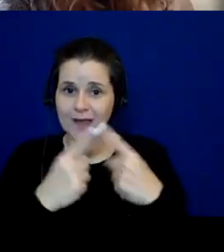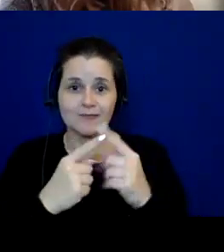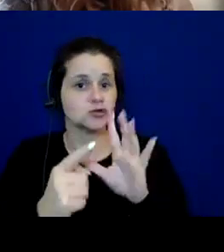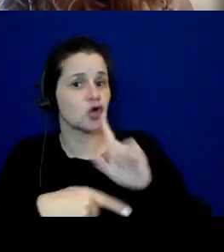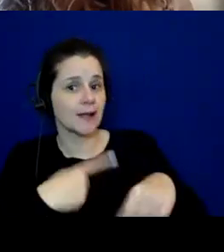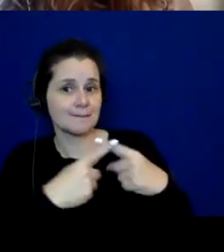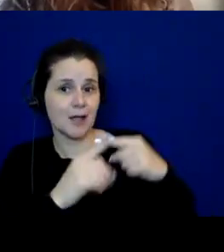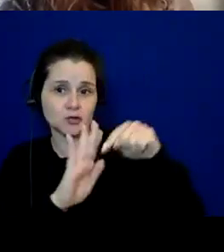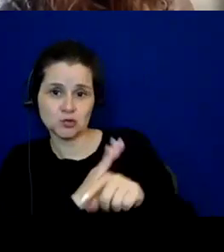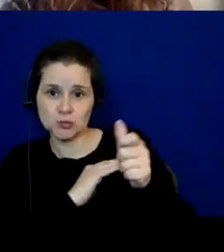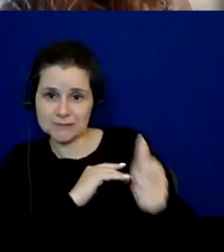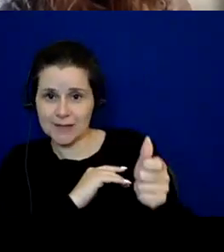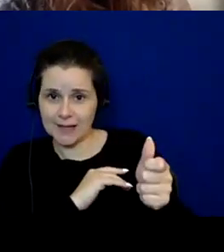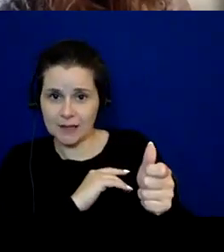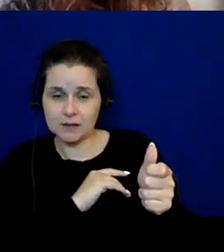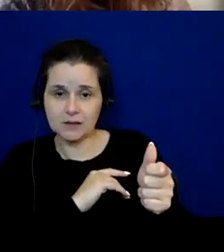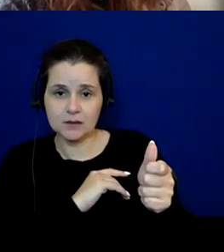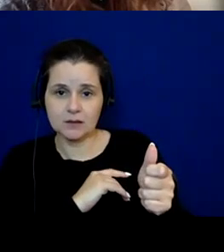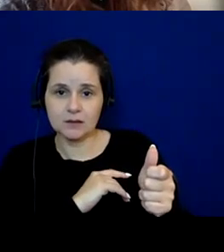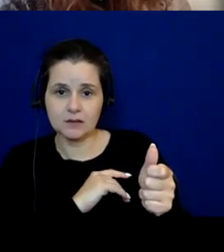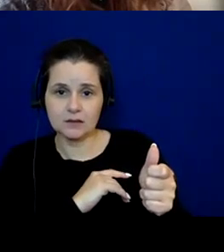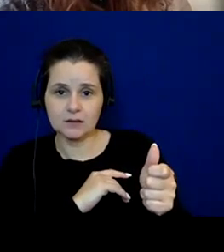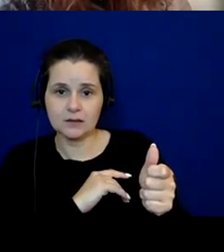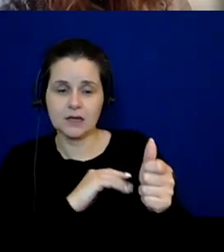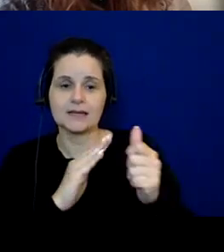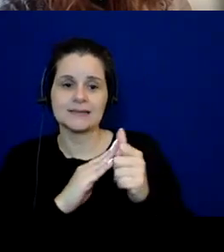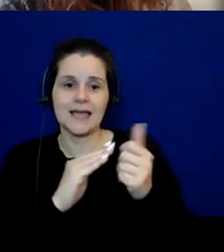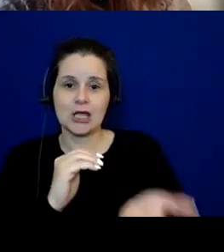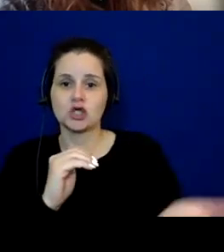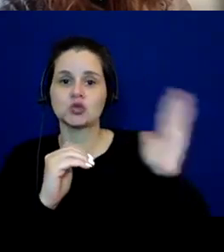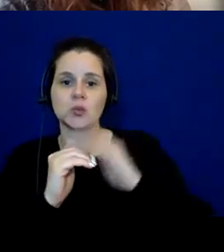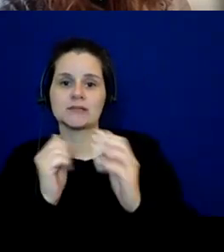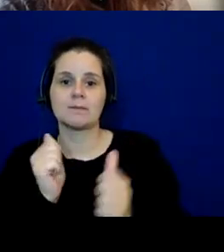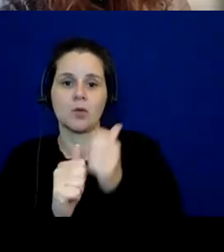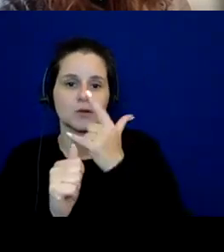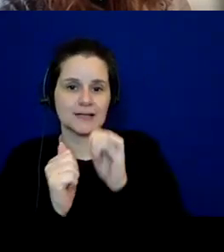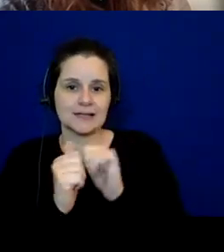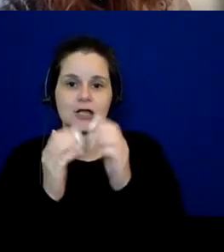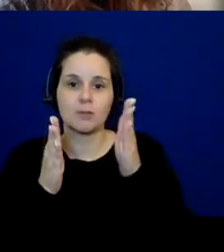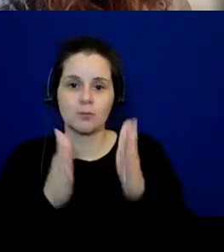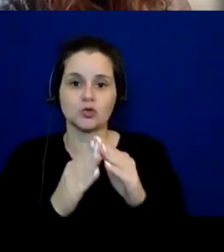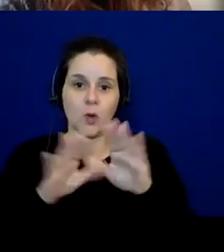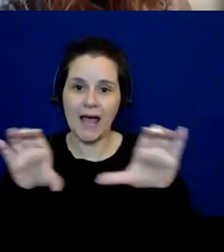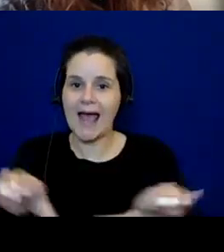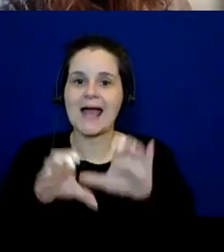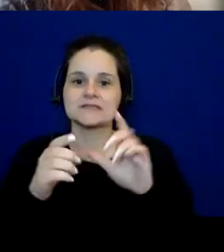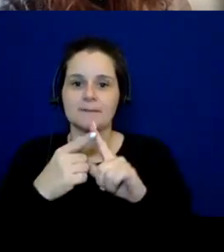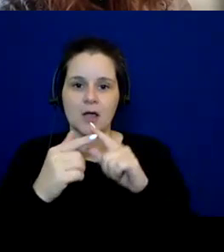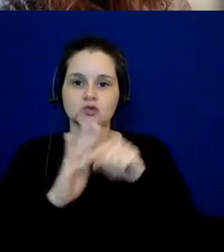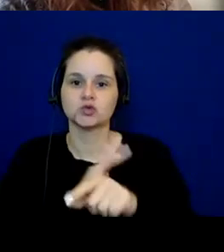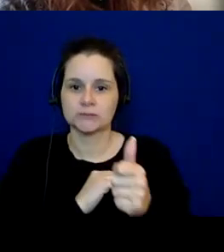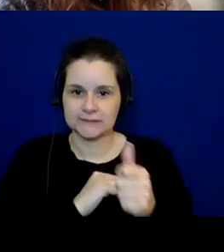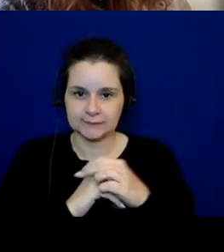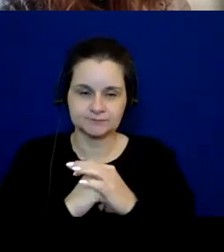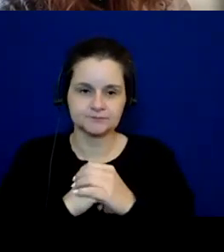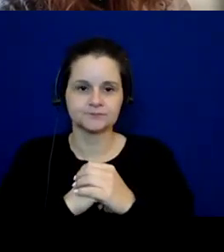suicide, that it increases the likelihood that, someone will act upon it. And I